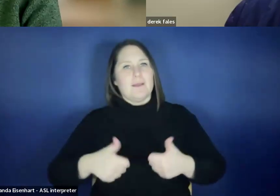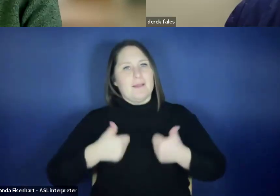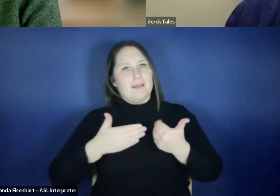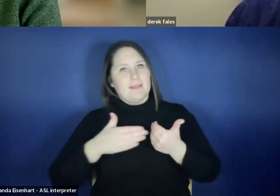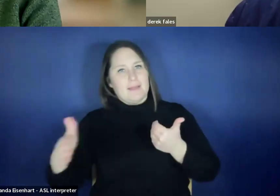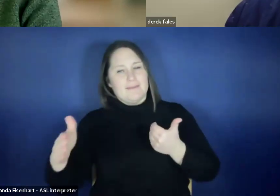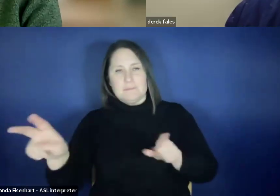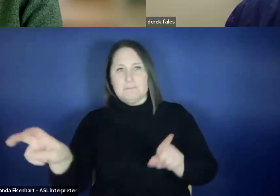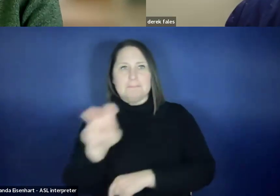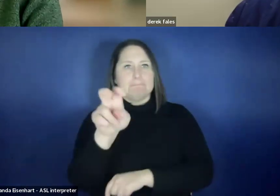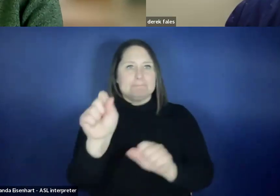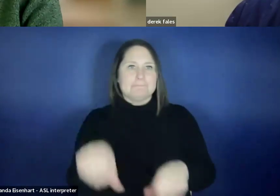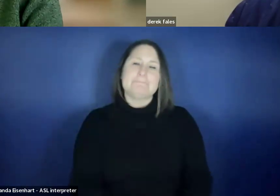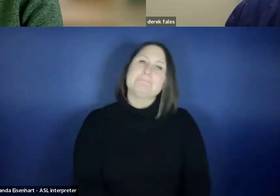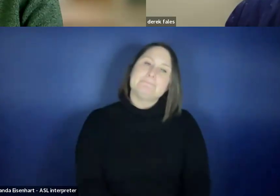live.